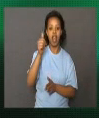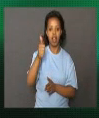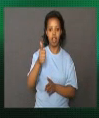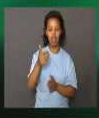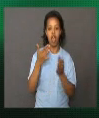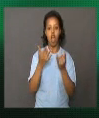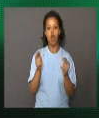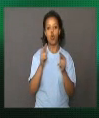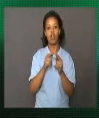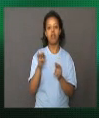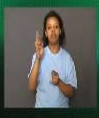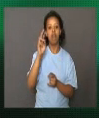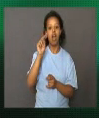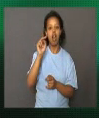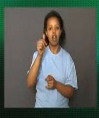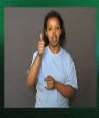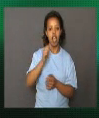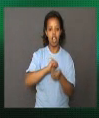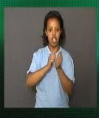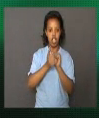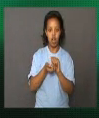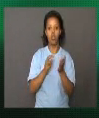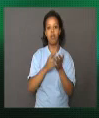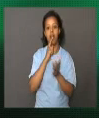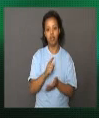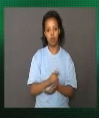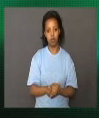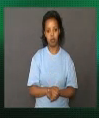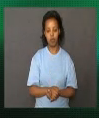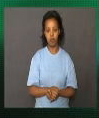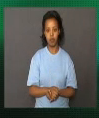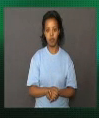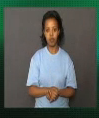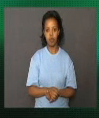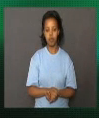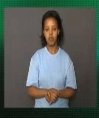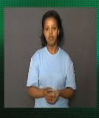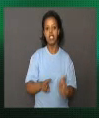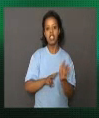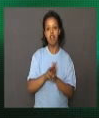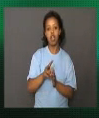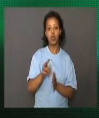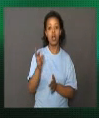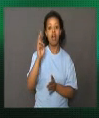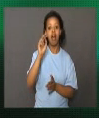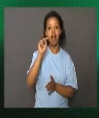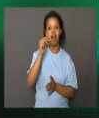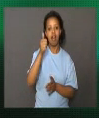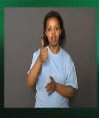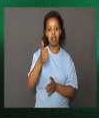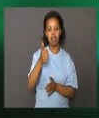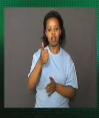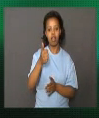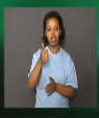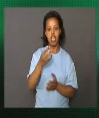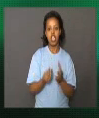also transcribed to viral RNA. The viral RNA